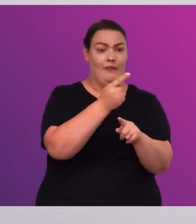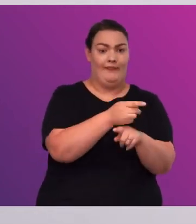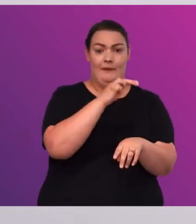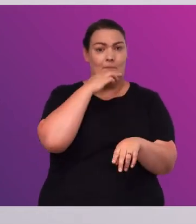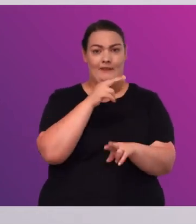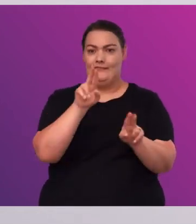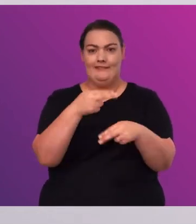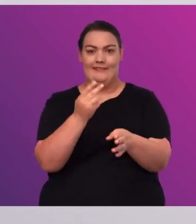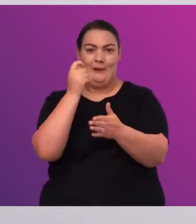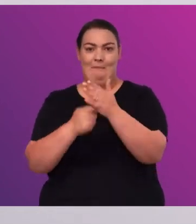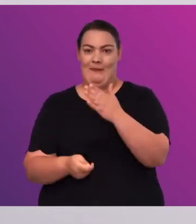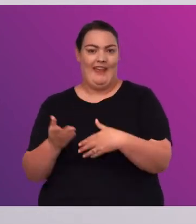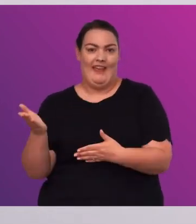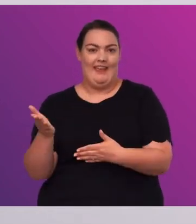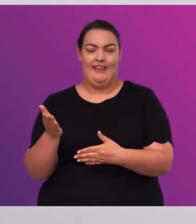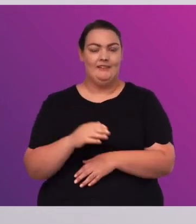through.